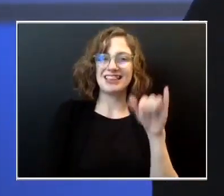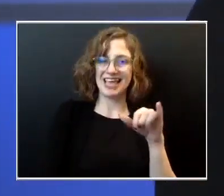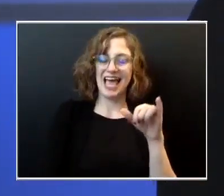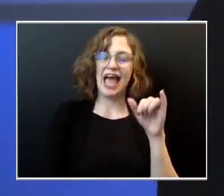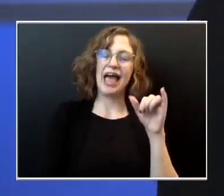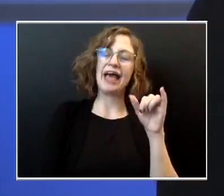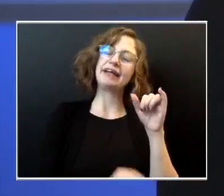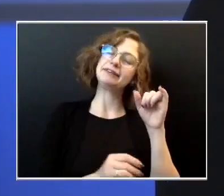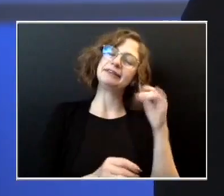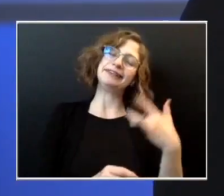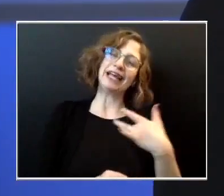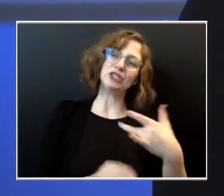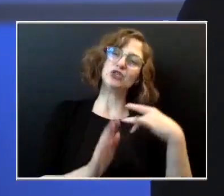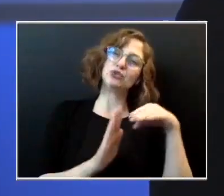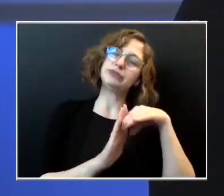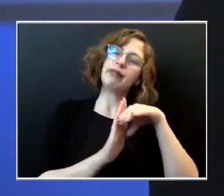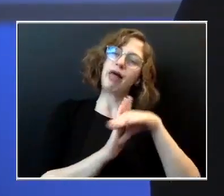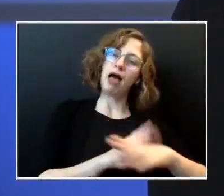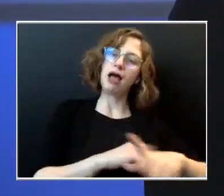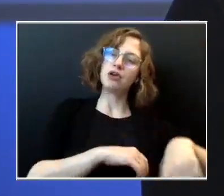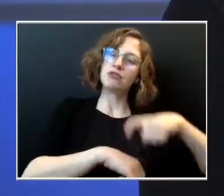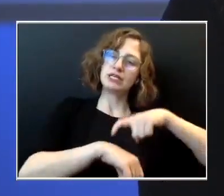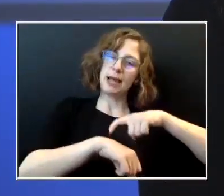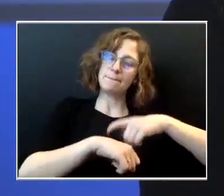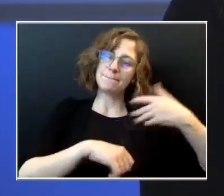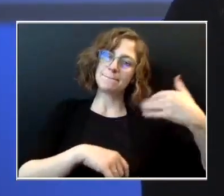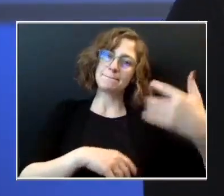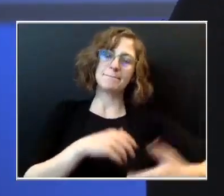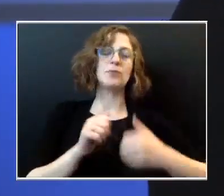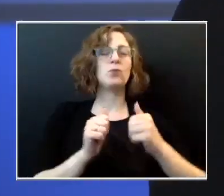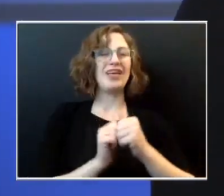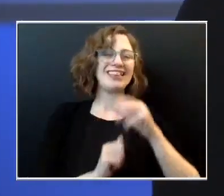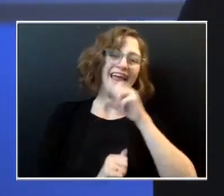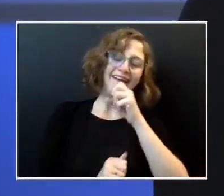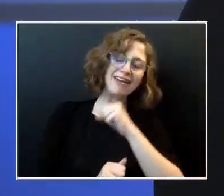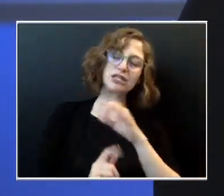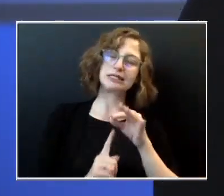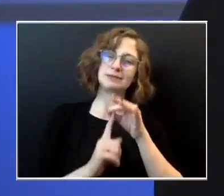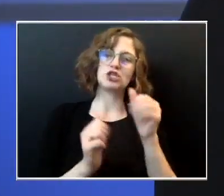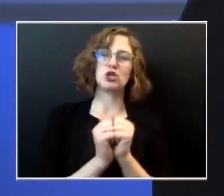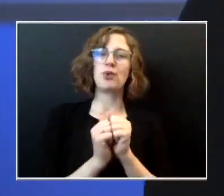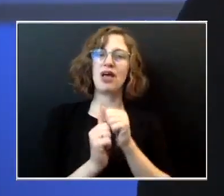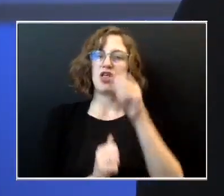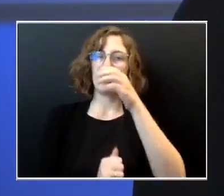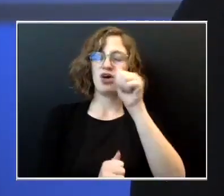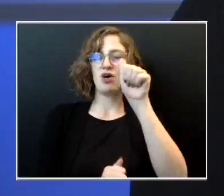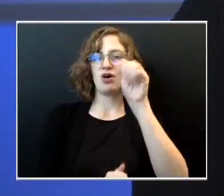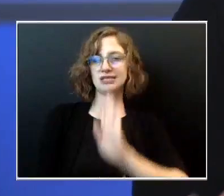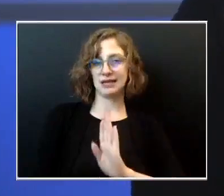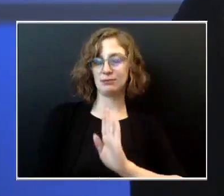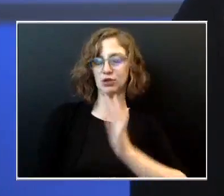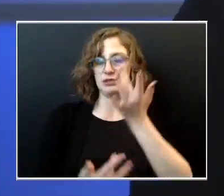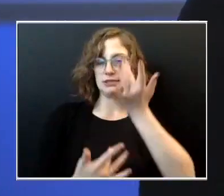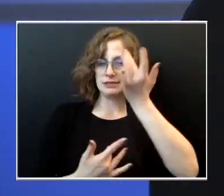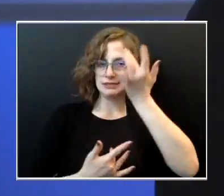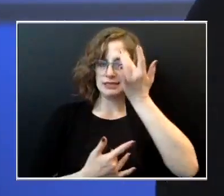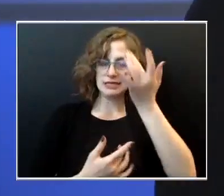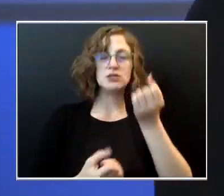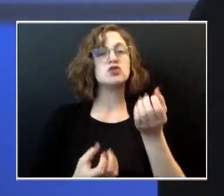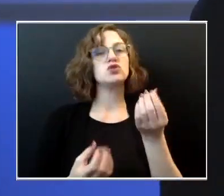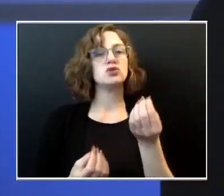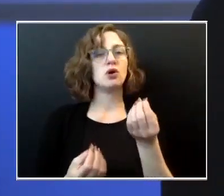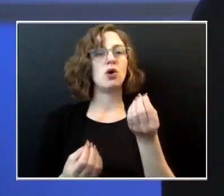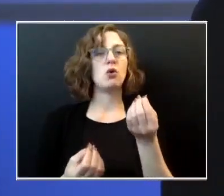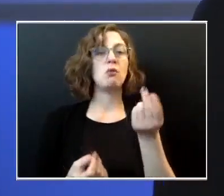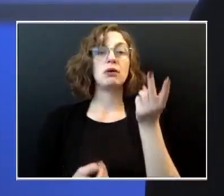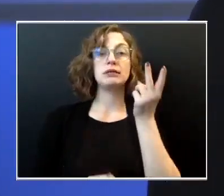Alzheimer's disease. So the goal is to see whether improving peripheral blood sugar levels actually tracks with changes in brain